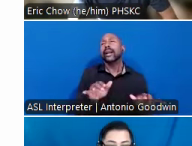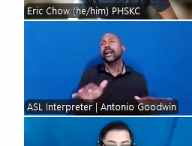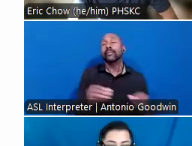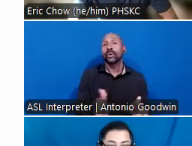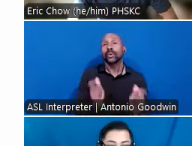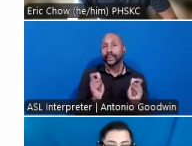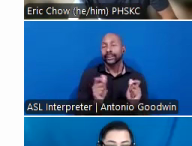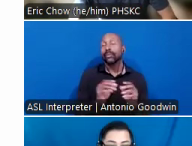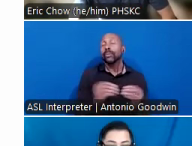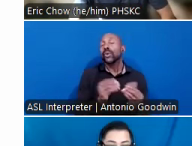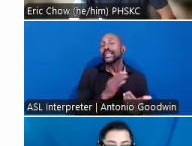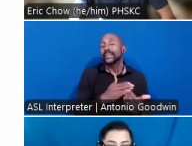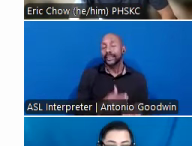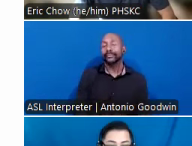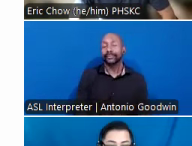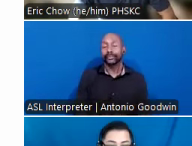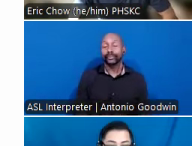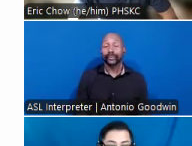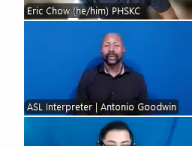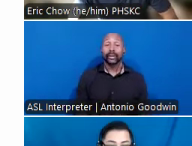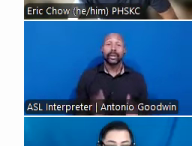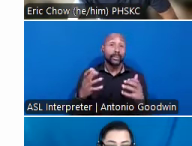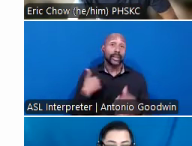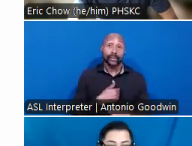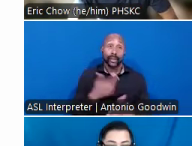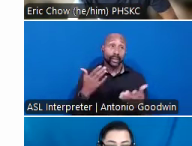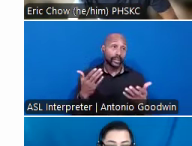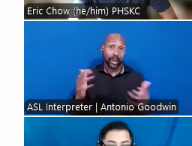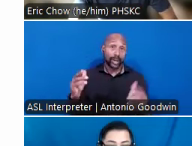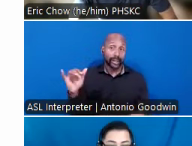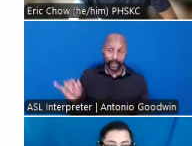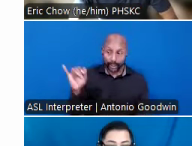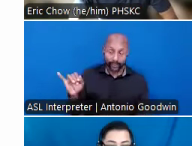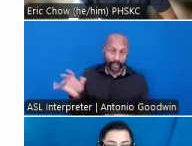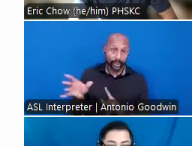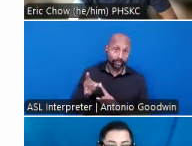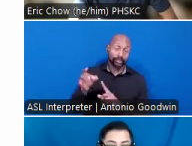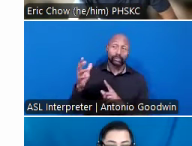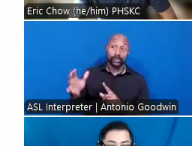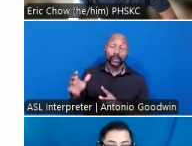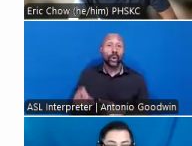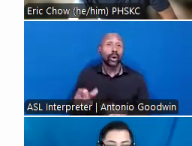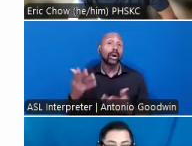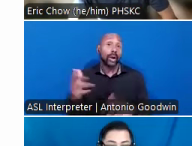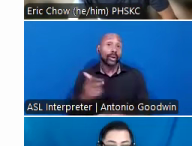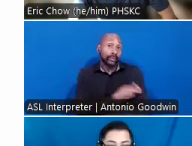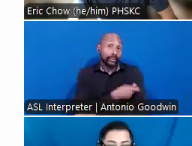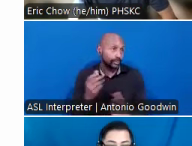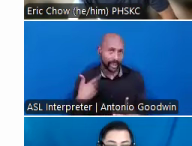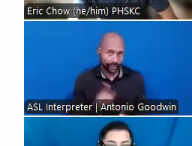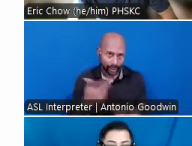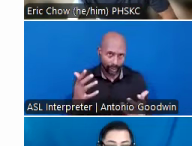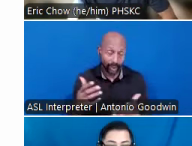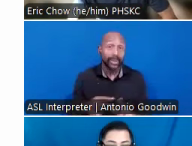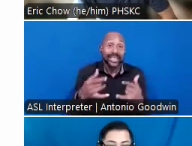community, even though so many of us have either had infection before or been vaccinated previously. And this is why it's